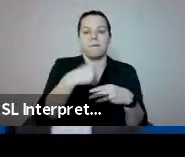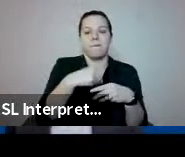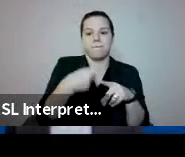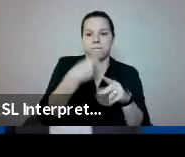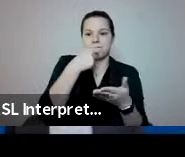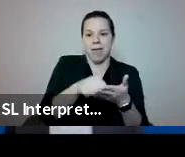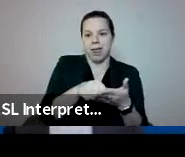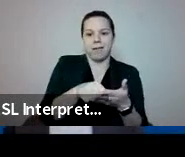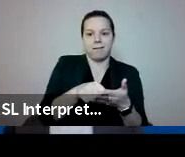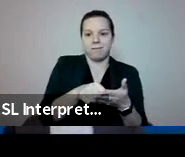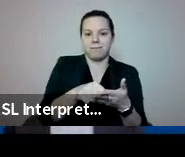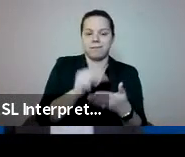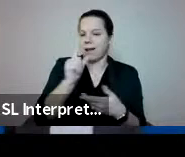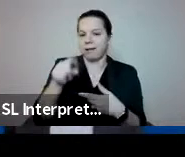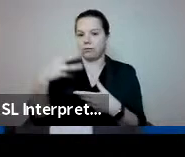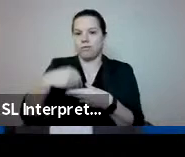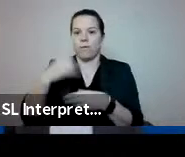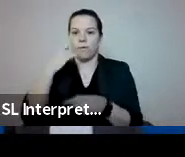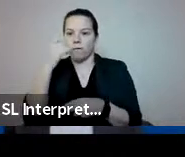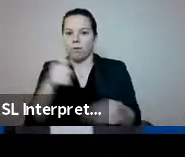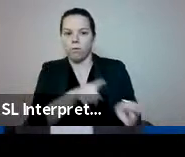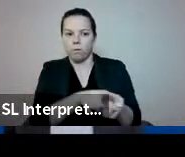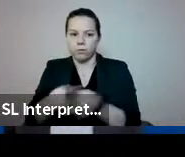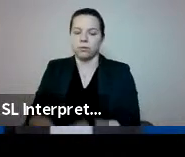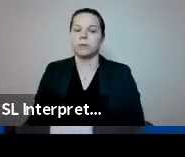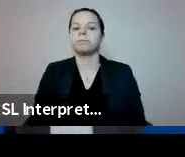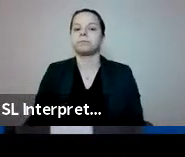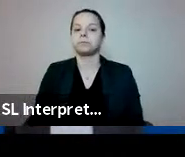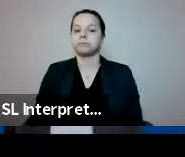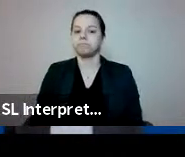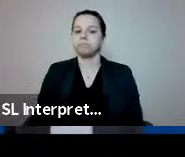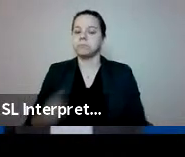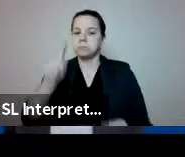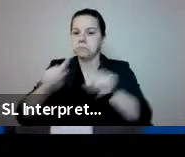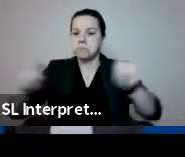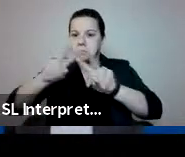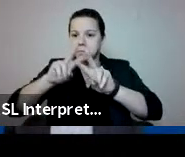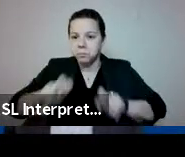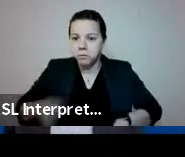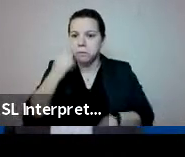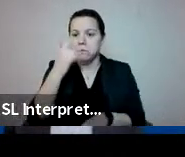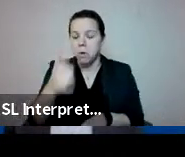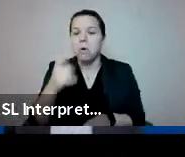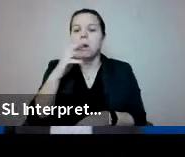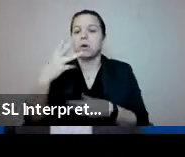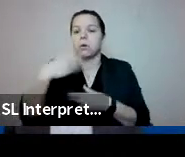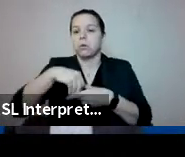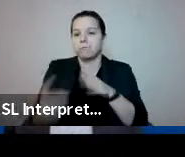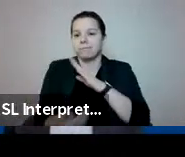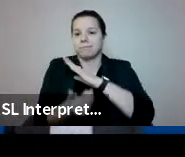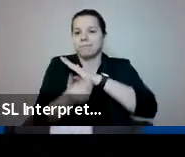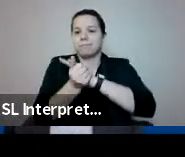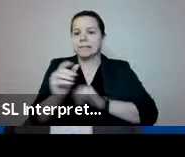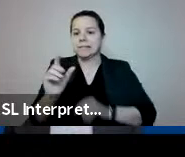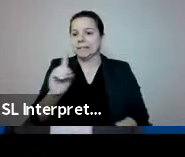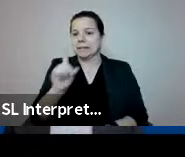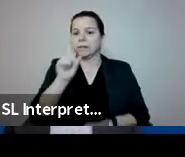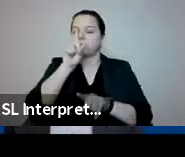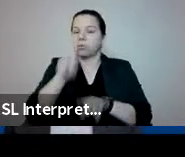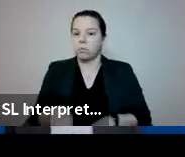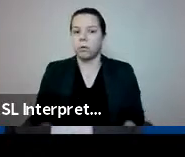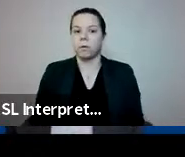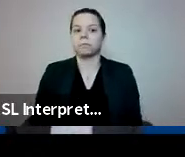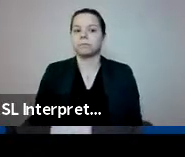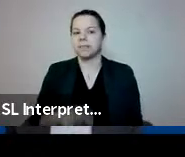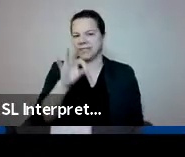survey. A variety of analyses were carried out on the phone survey data and are covered in Appendix D of the report. Out of nearly 90